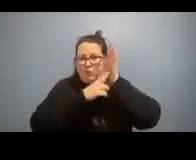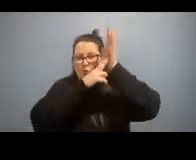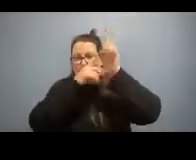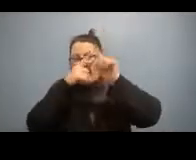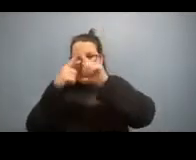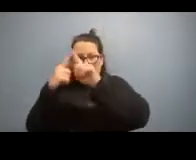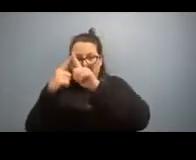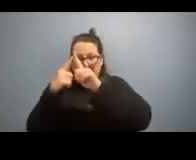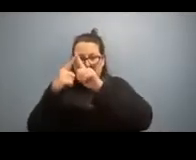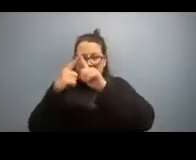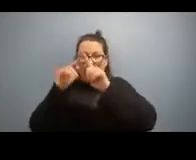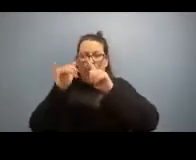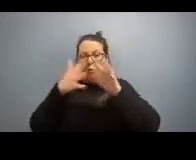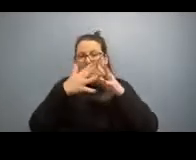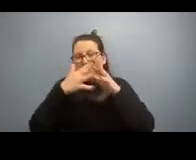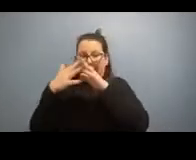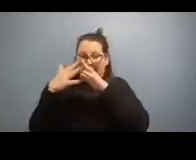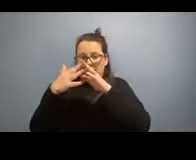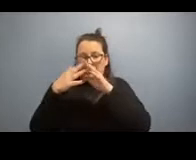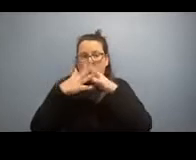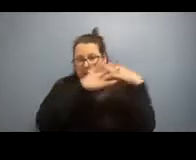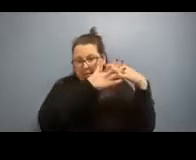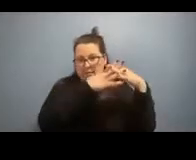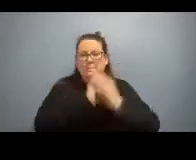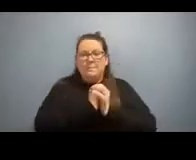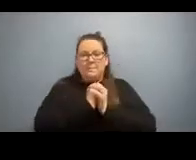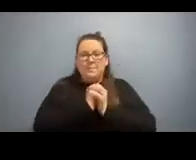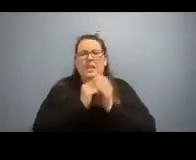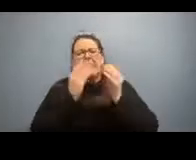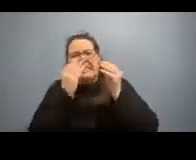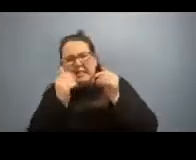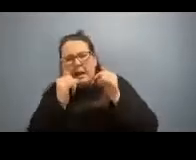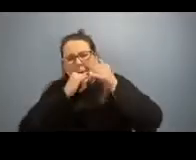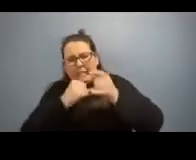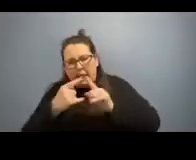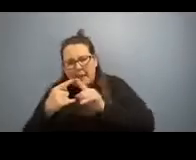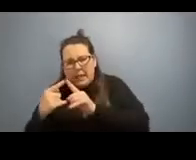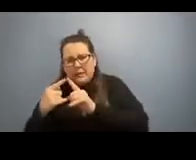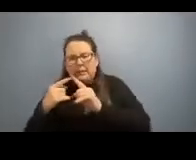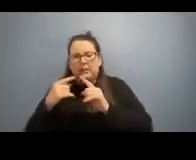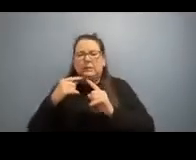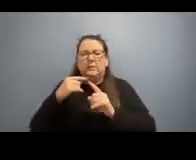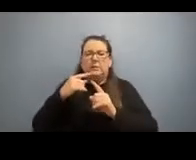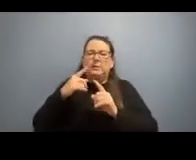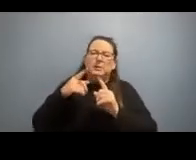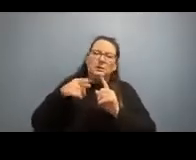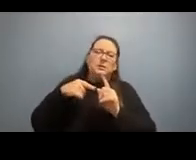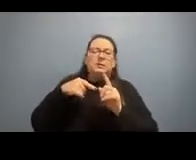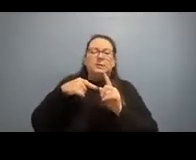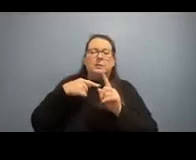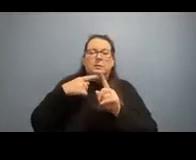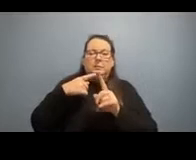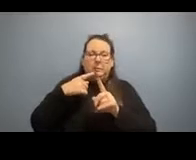the western suburbs, with some spread in the southeast and also in the regions which you don't see